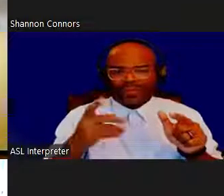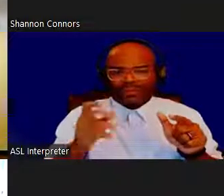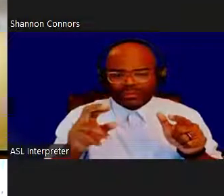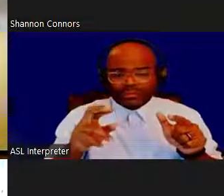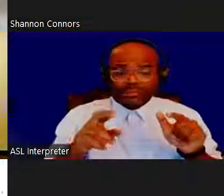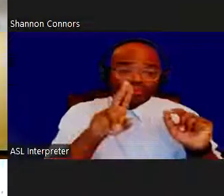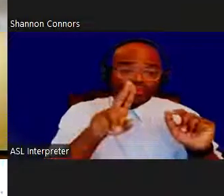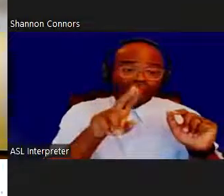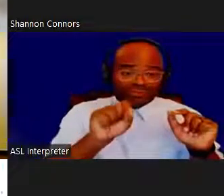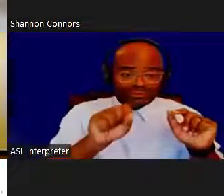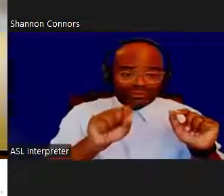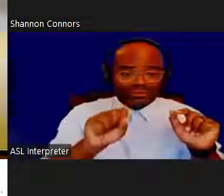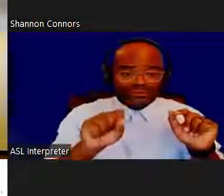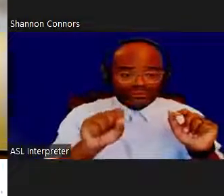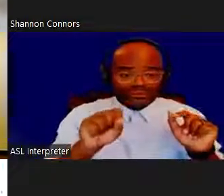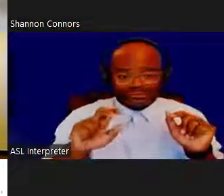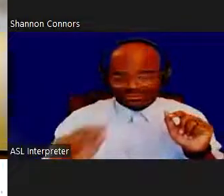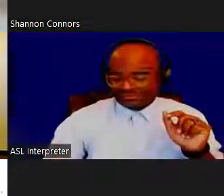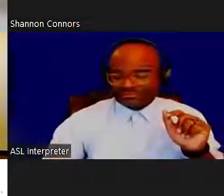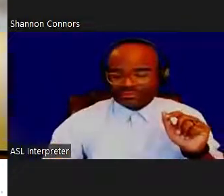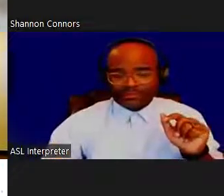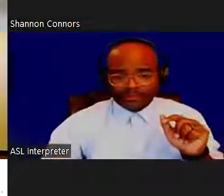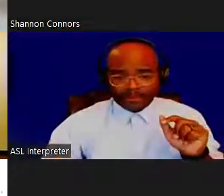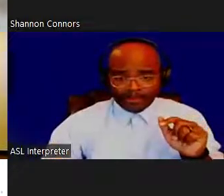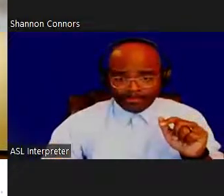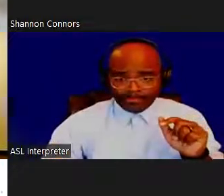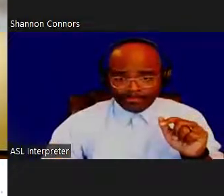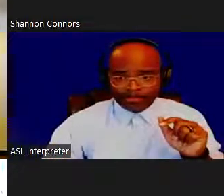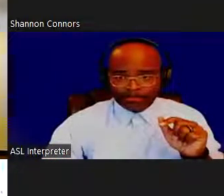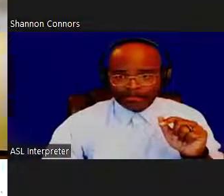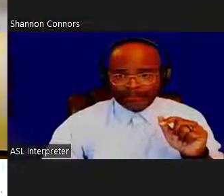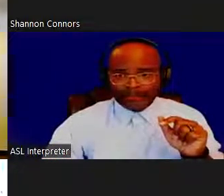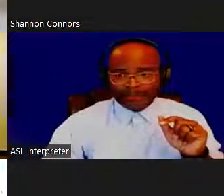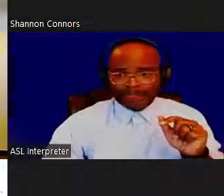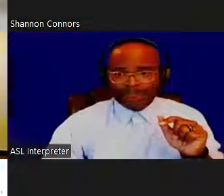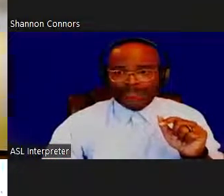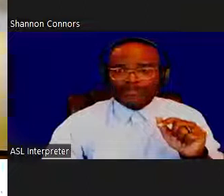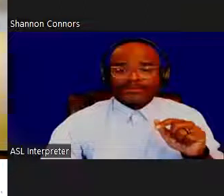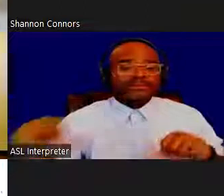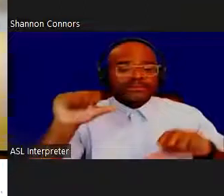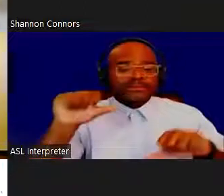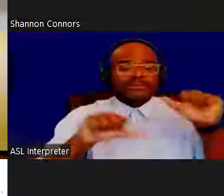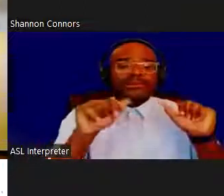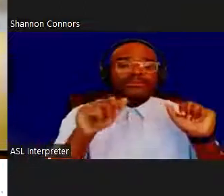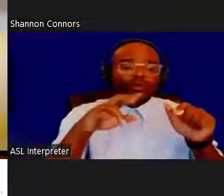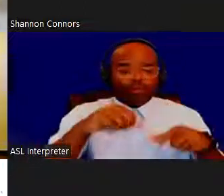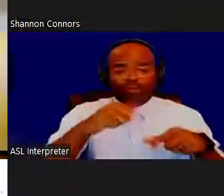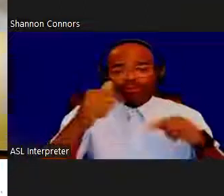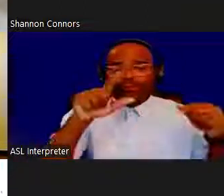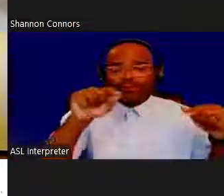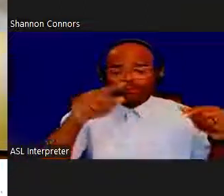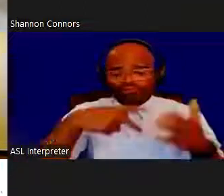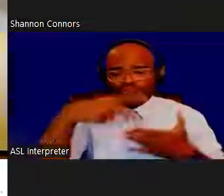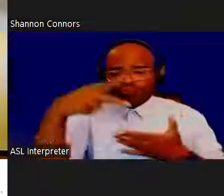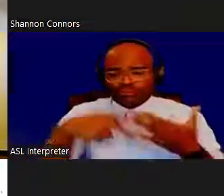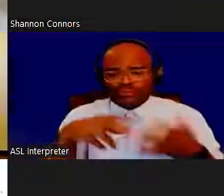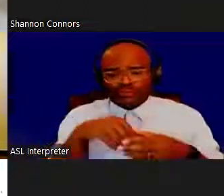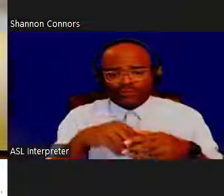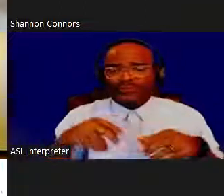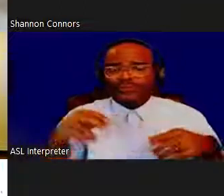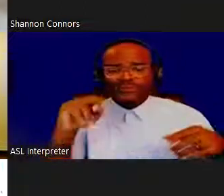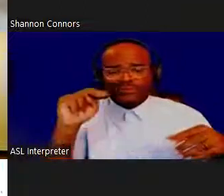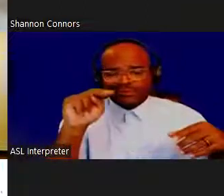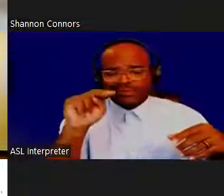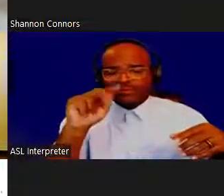Wildlife Service, Forest Ecology Working Group, Science Application and Migratory Bird Programs, the National Conservation Training